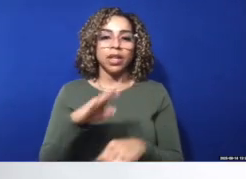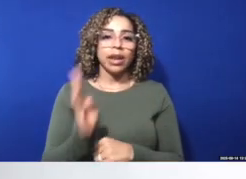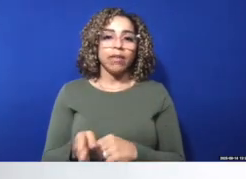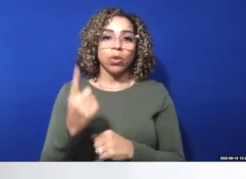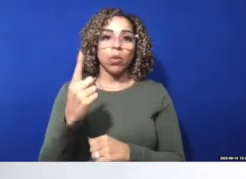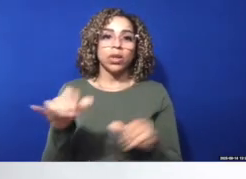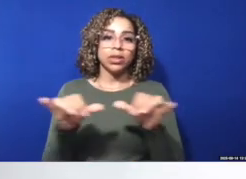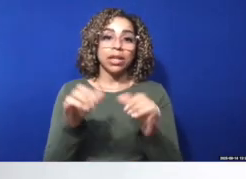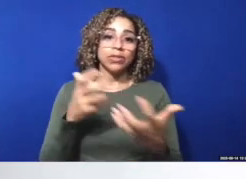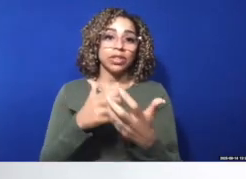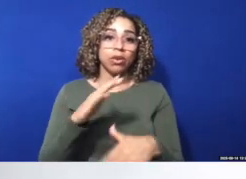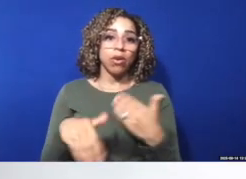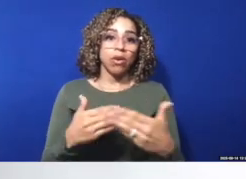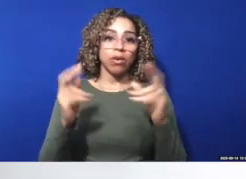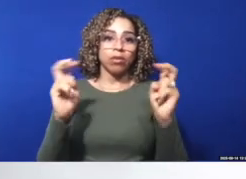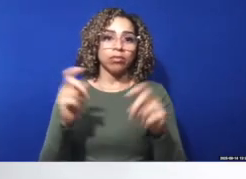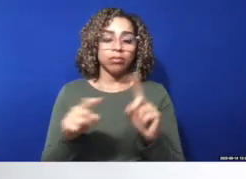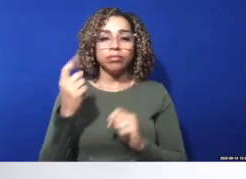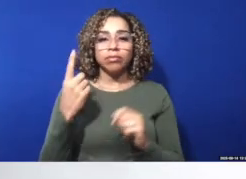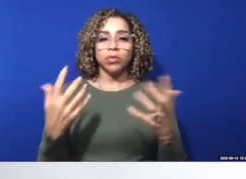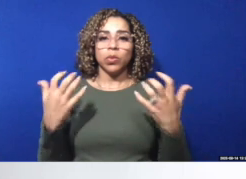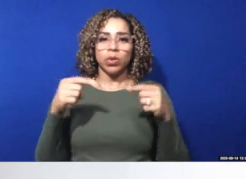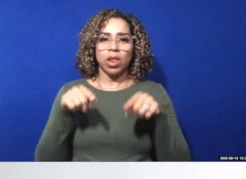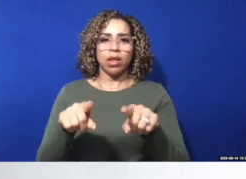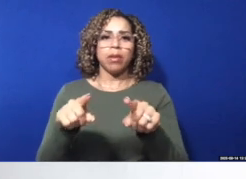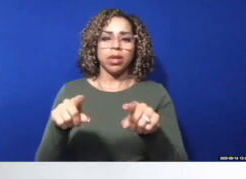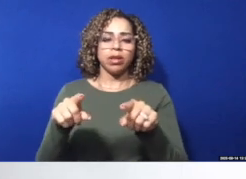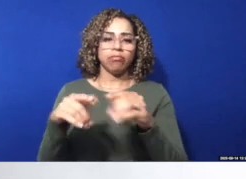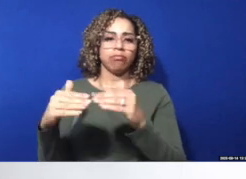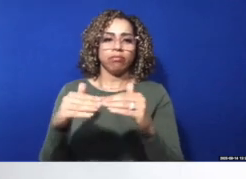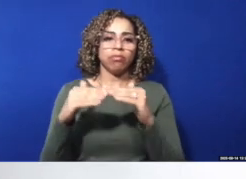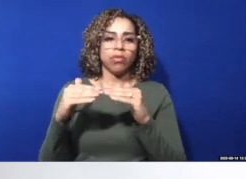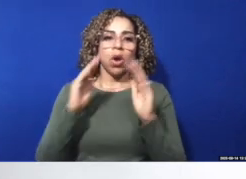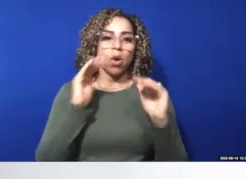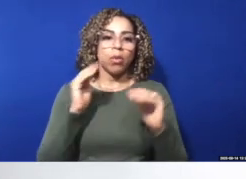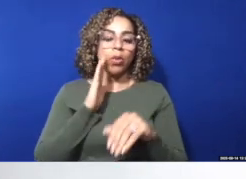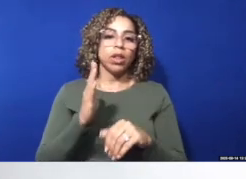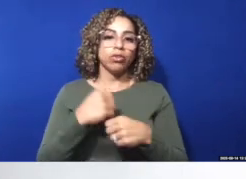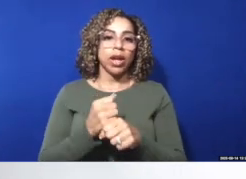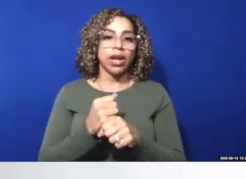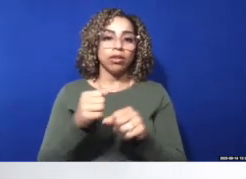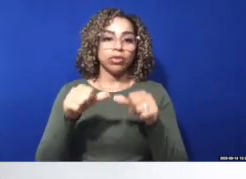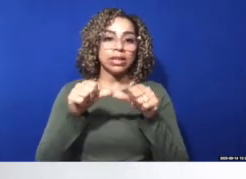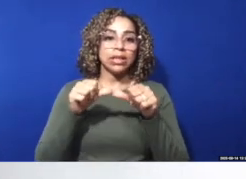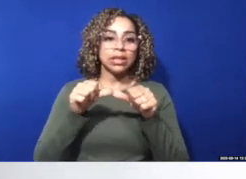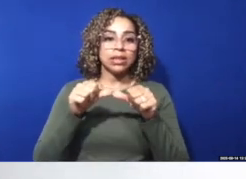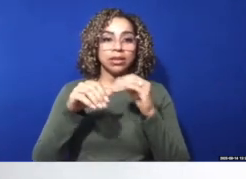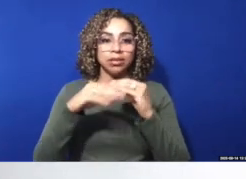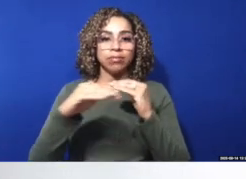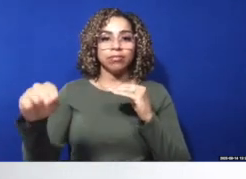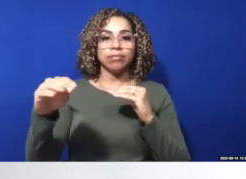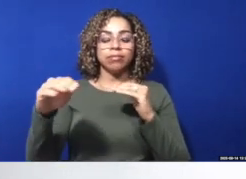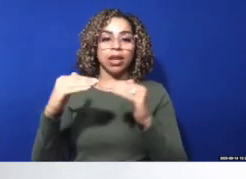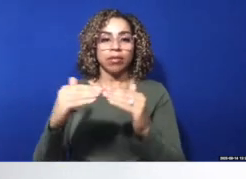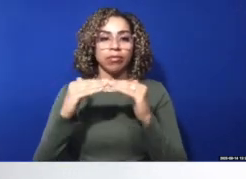by bringing alignment where appropriate, we will create resiliency and stability and advance equity as we weather an unpredictable market and